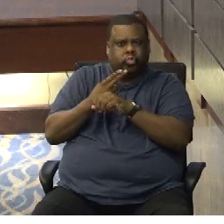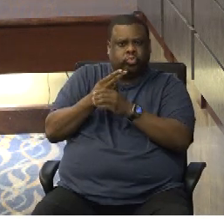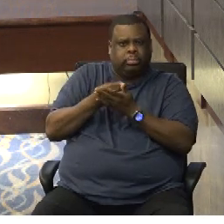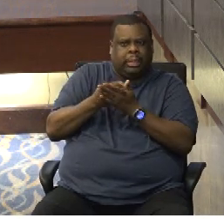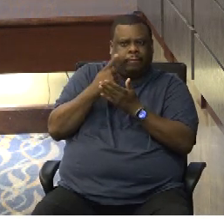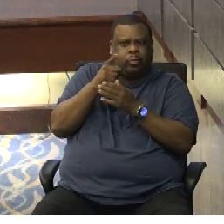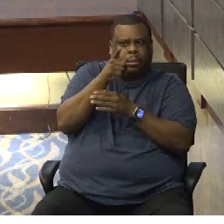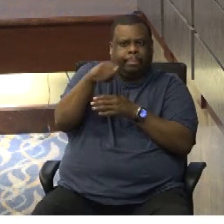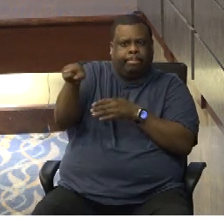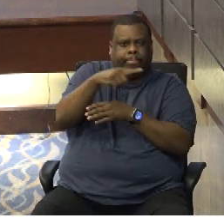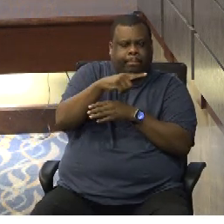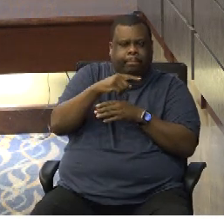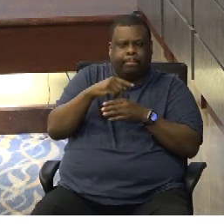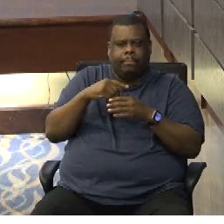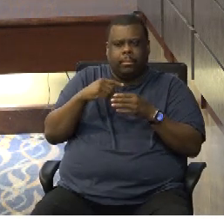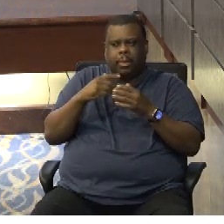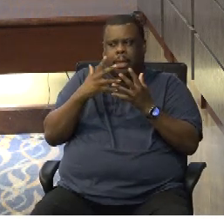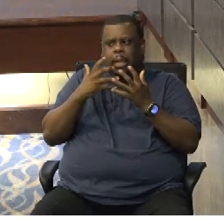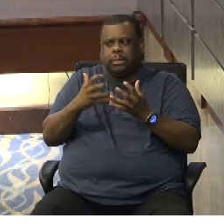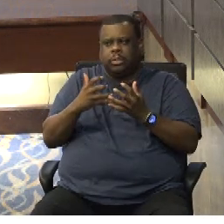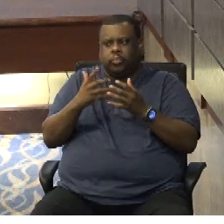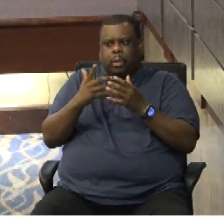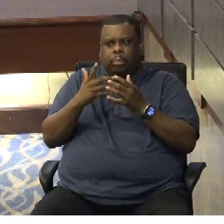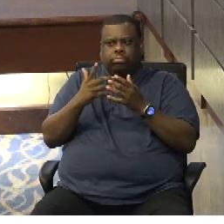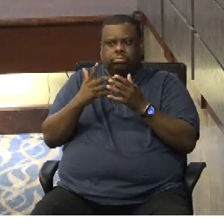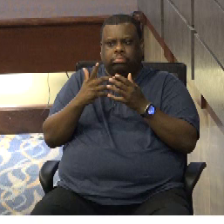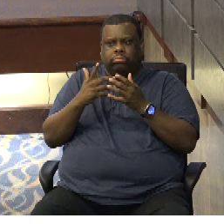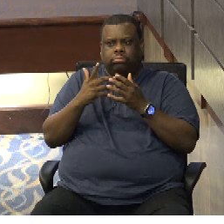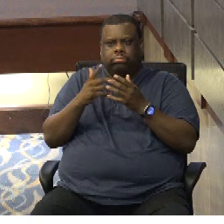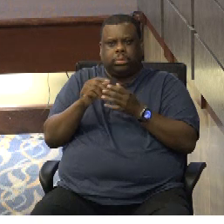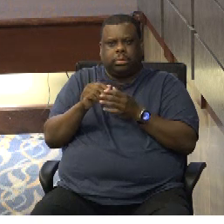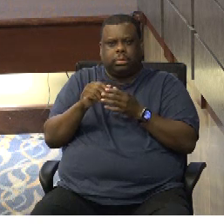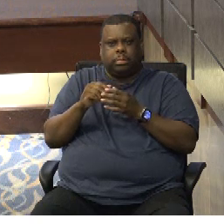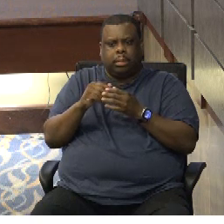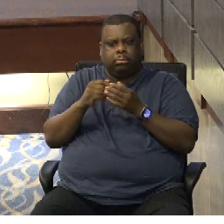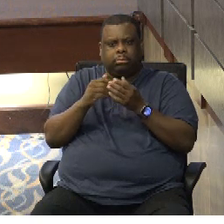how is it going? I just would like an update on that. Sorry, Nick.